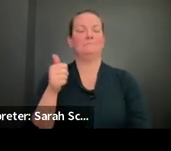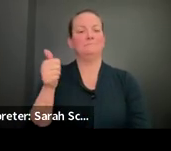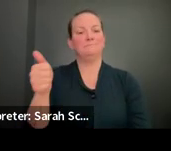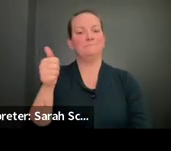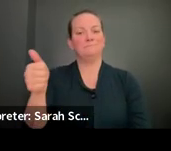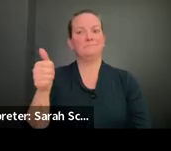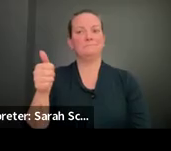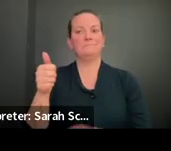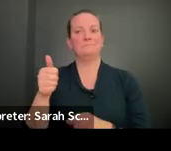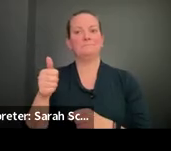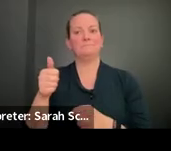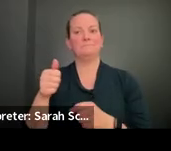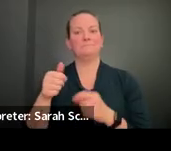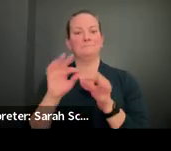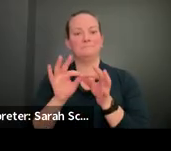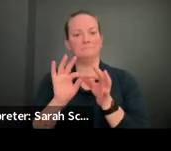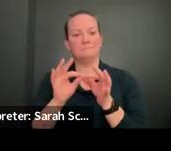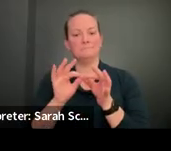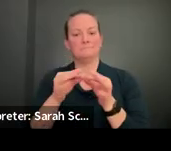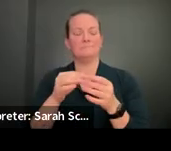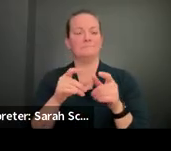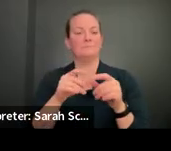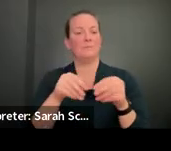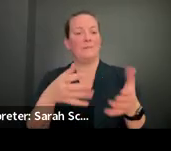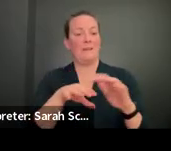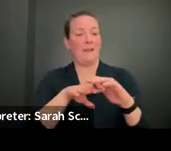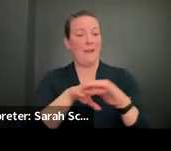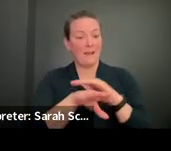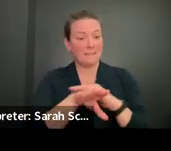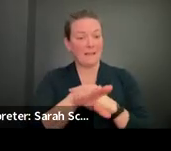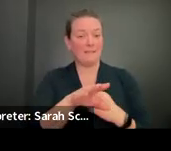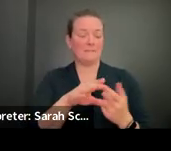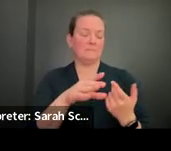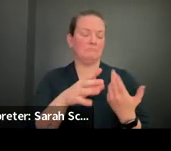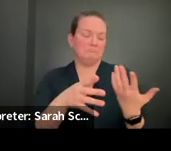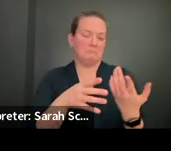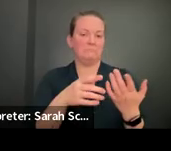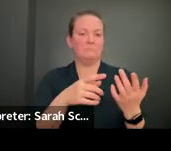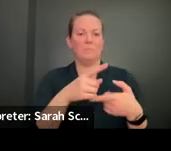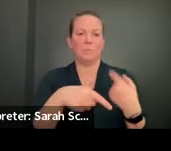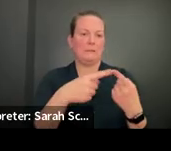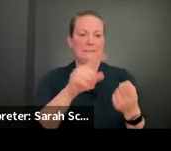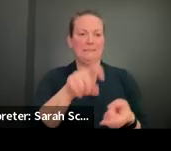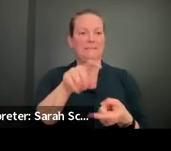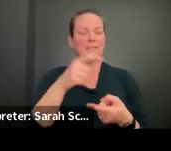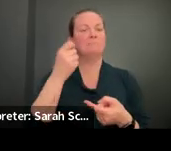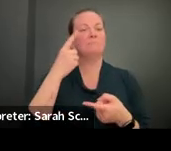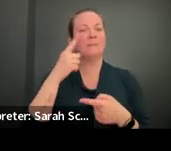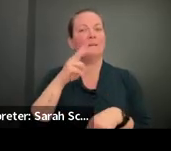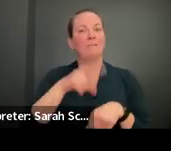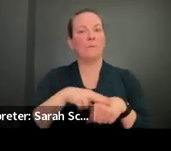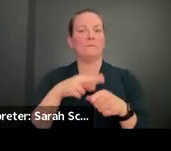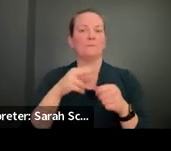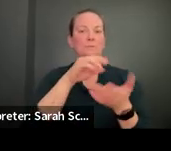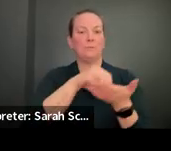provides not only accessibility in those cases when it's needed, because of course, when students come